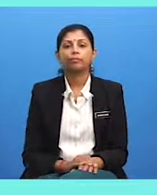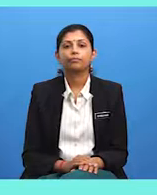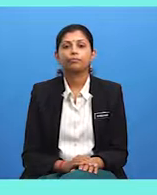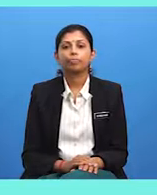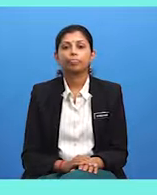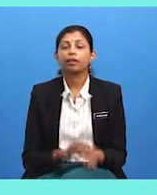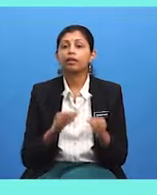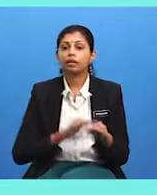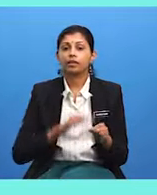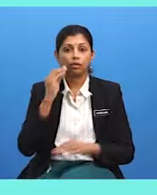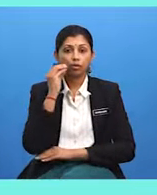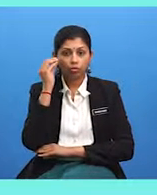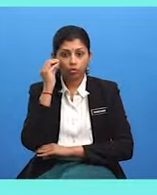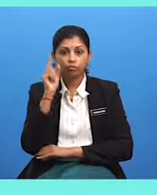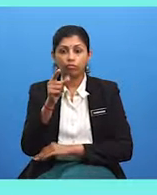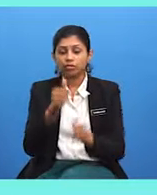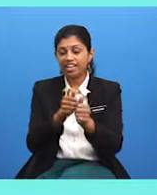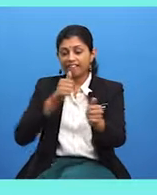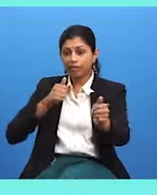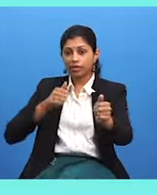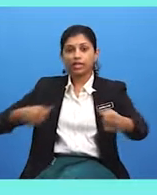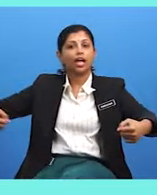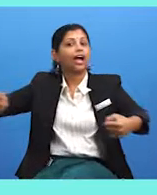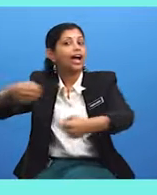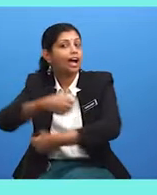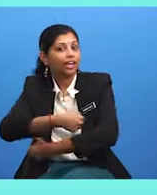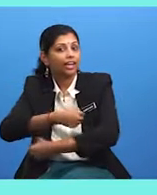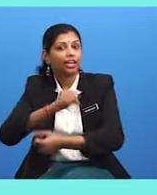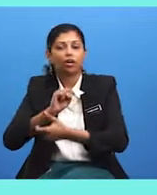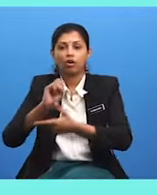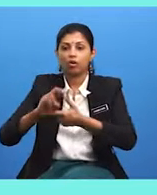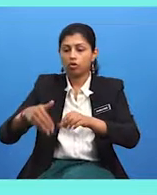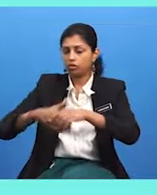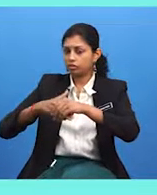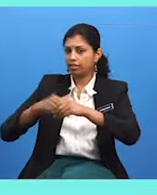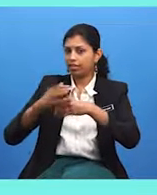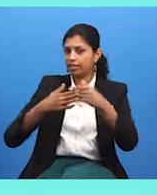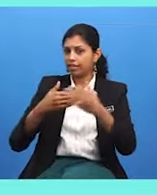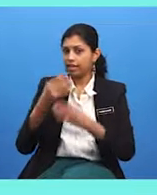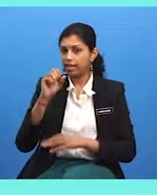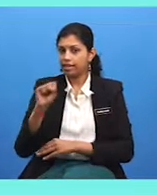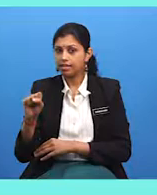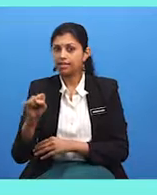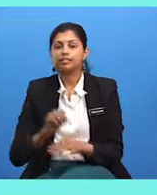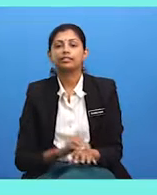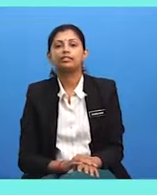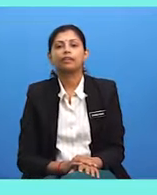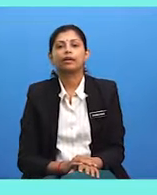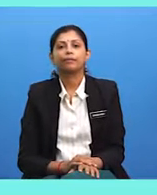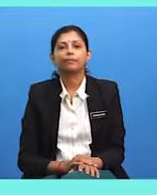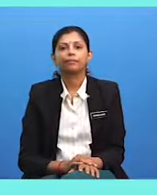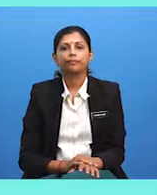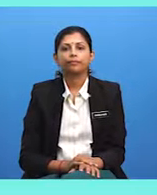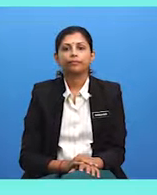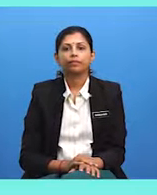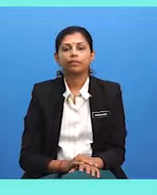Once home, people should avoid hugging or shaking hands with those vulnerable to the